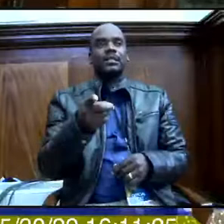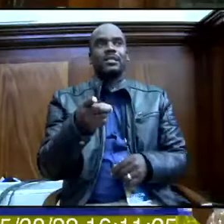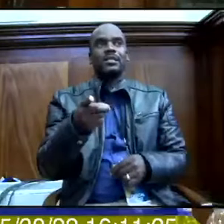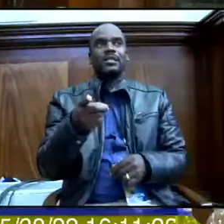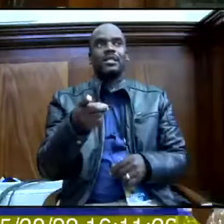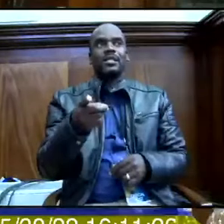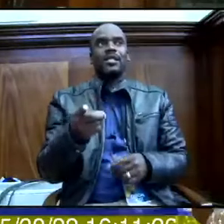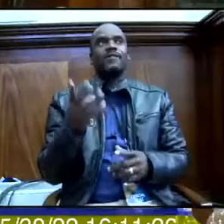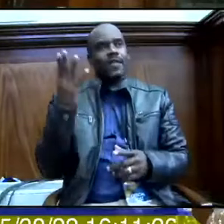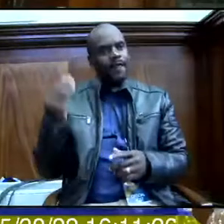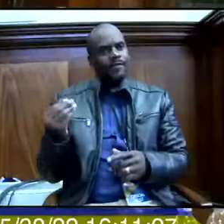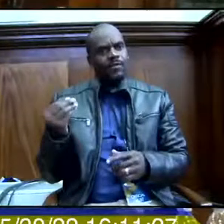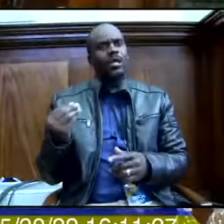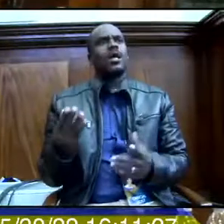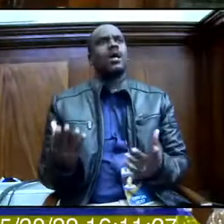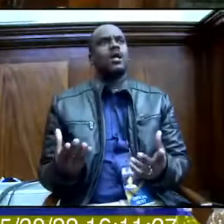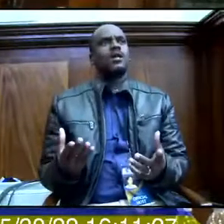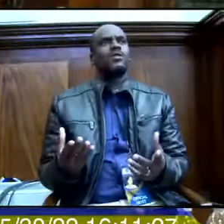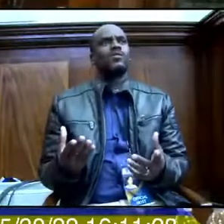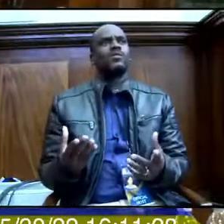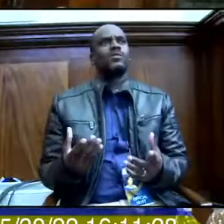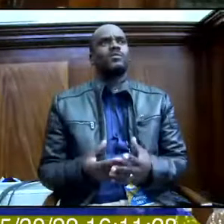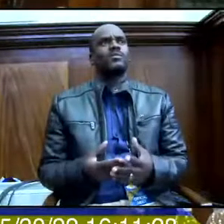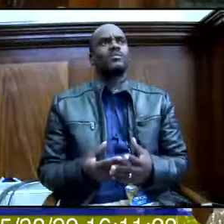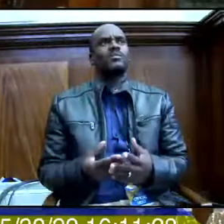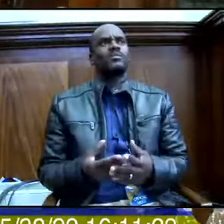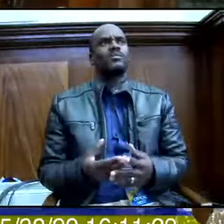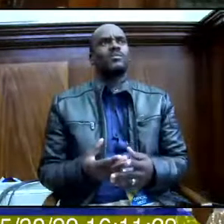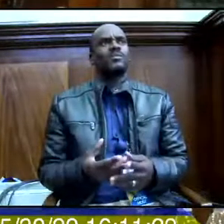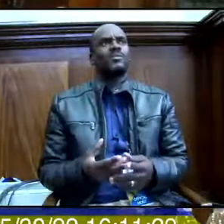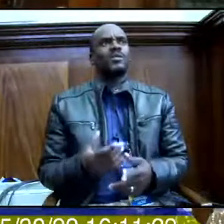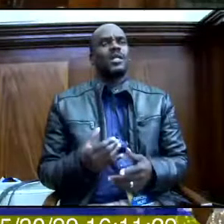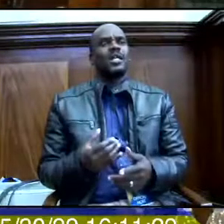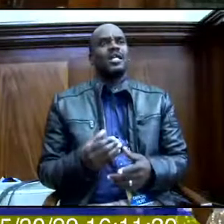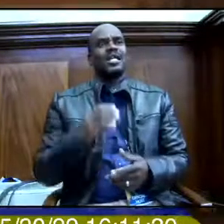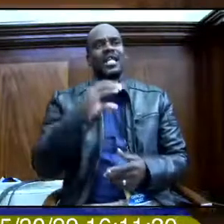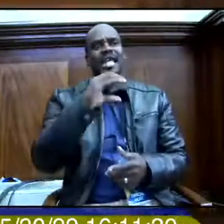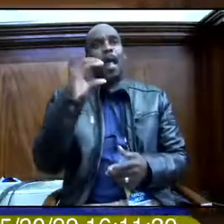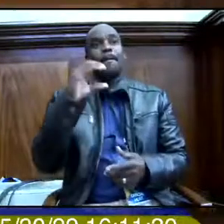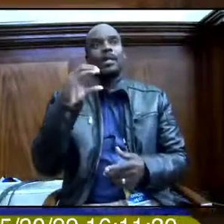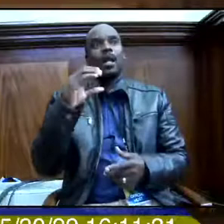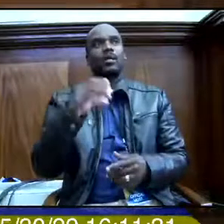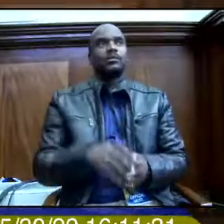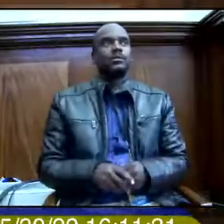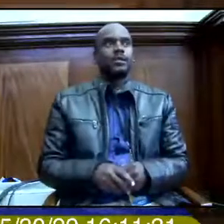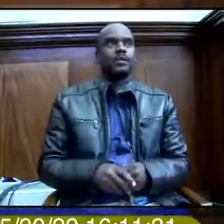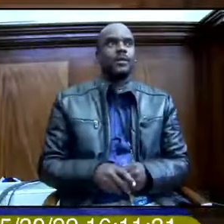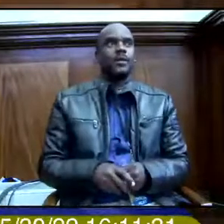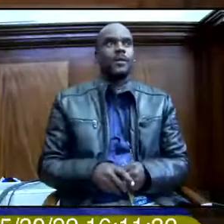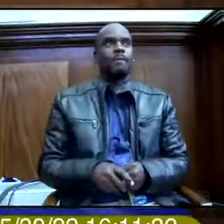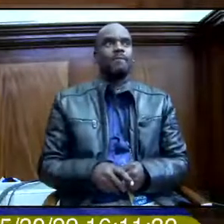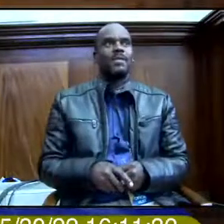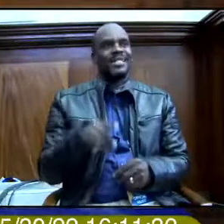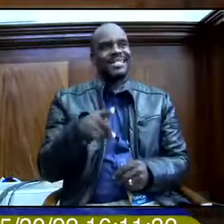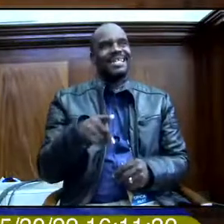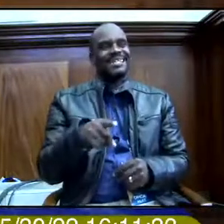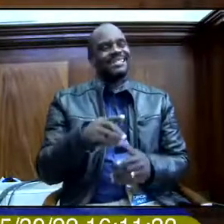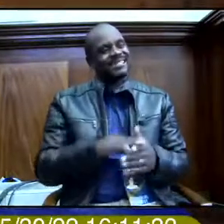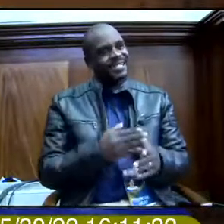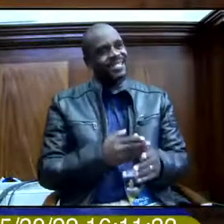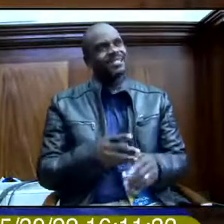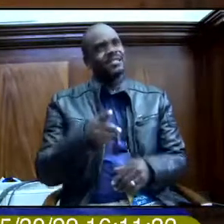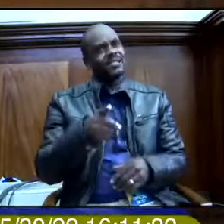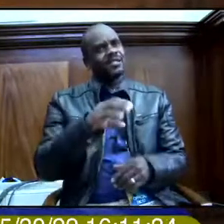actually have a caring society in a capitalist trajectory so that is the question that we need to